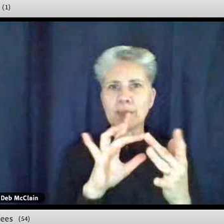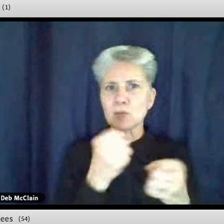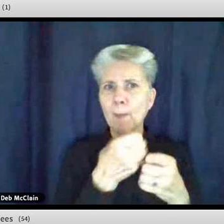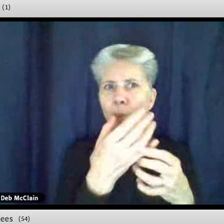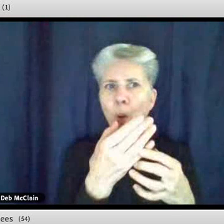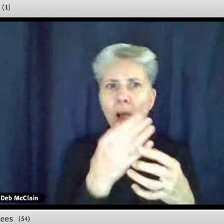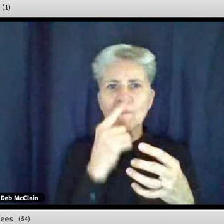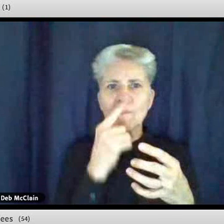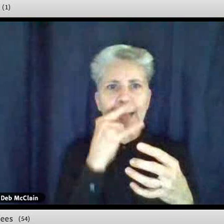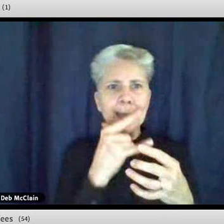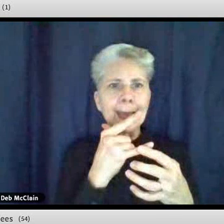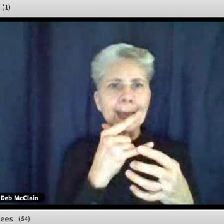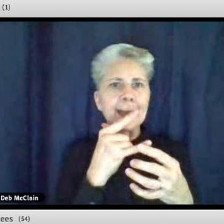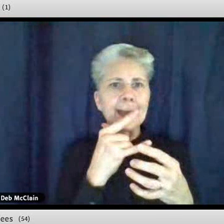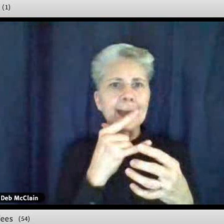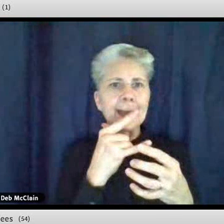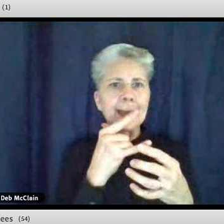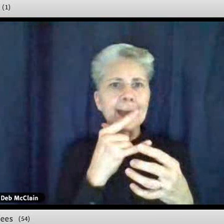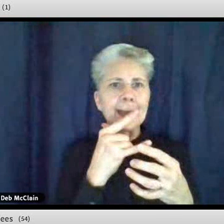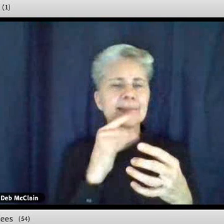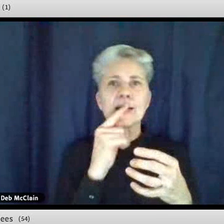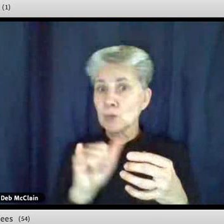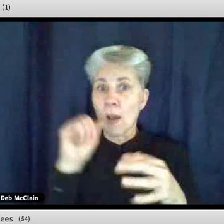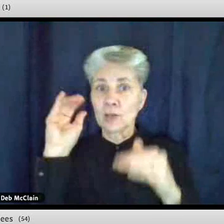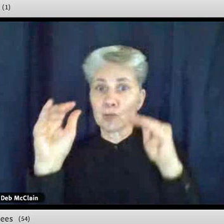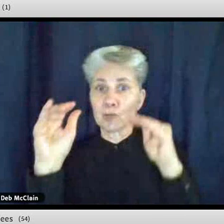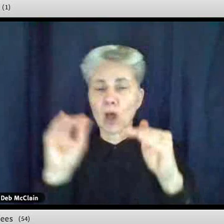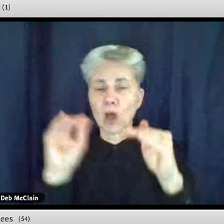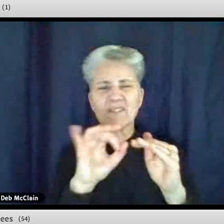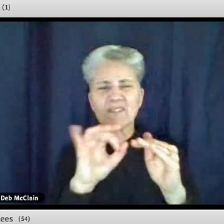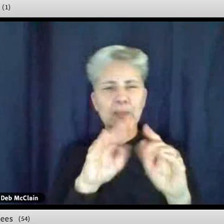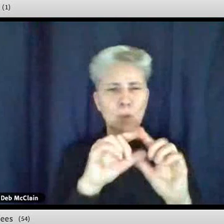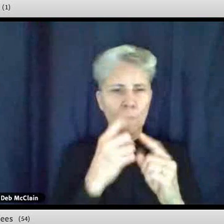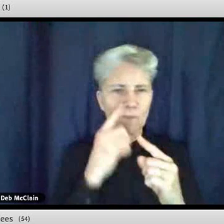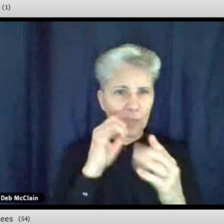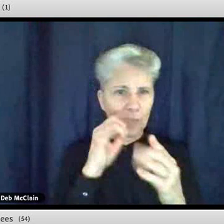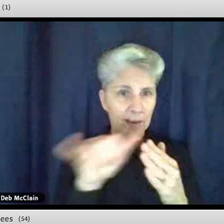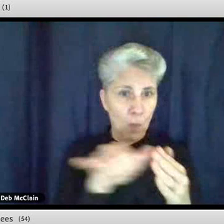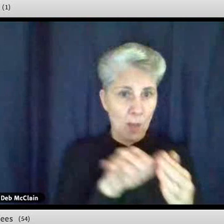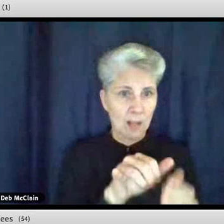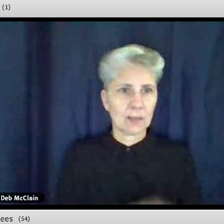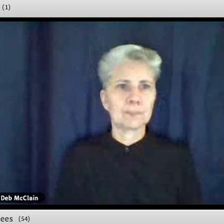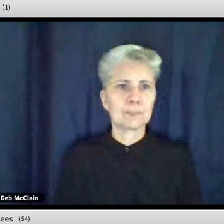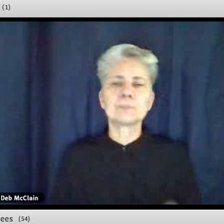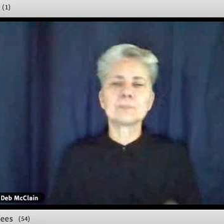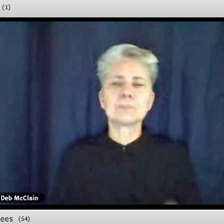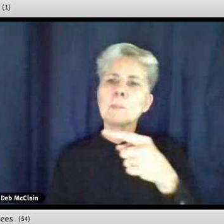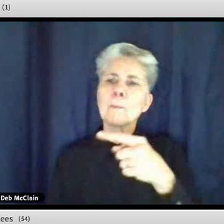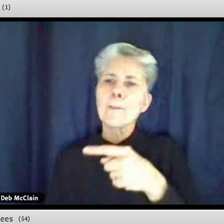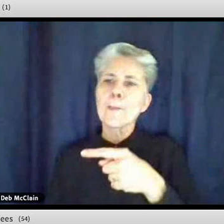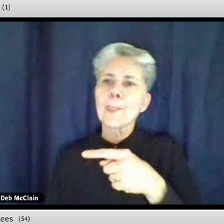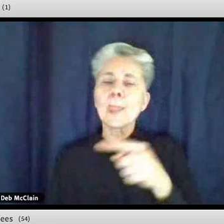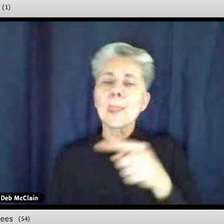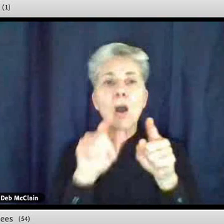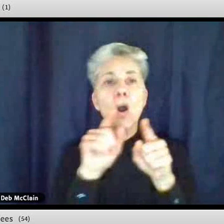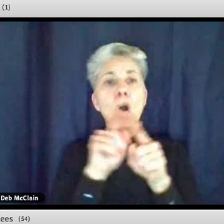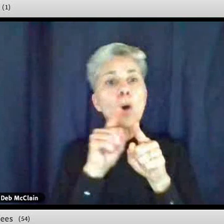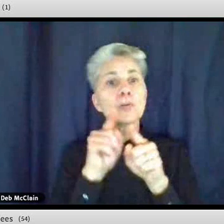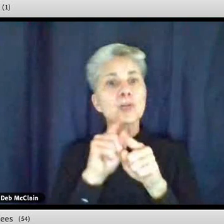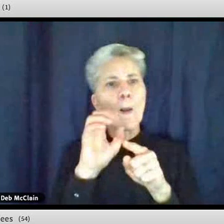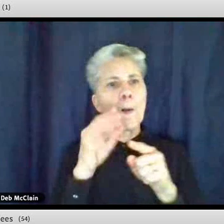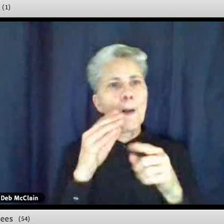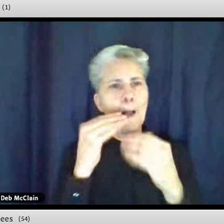that vendors are doing for free, websites you can go to for kids, not just kids, but also adults. And there's a Facebook group